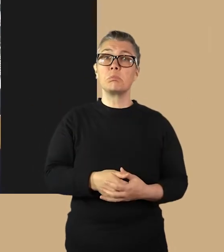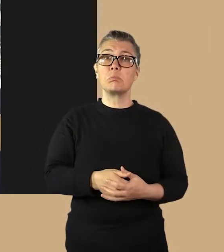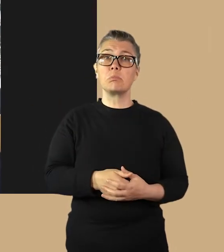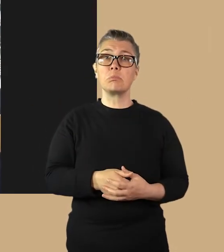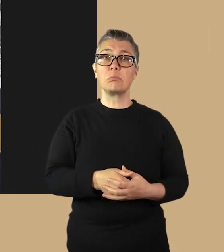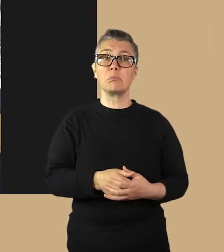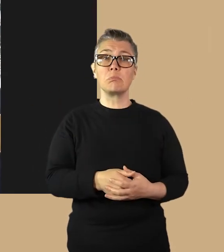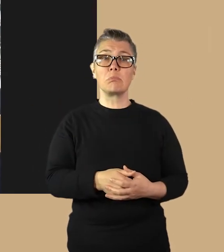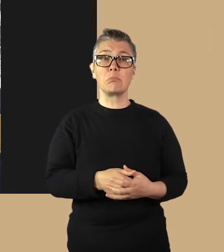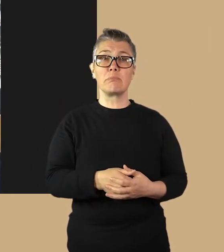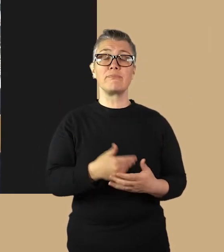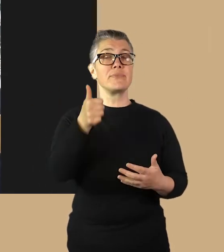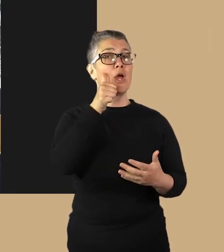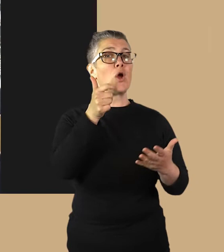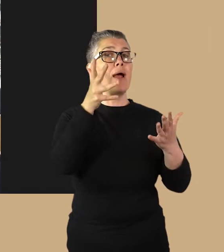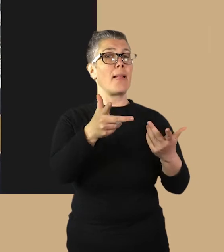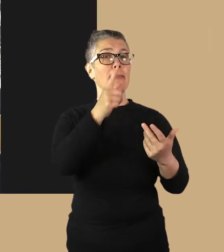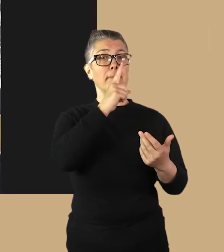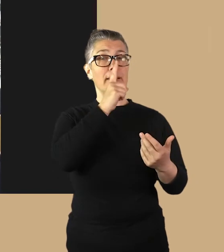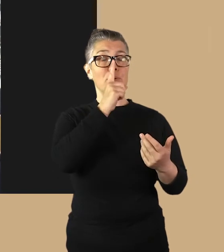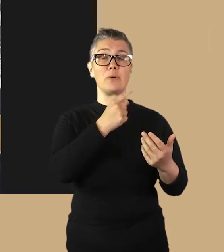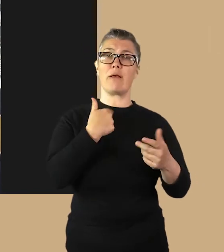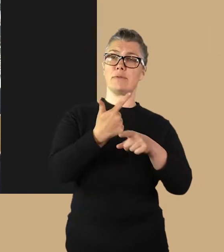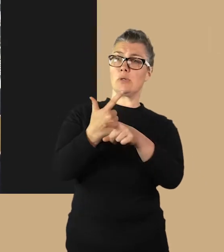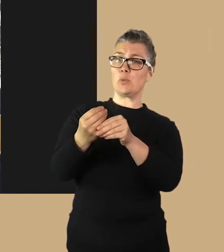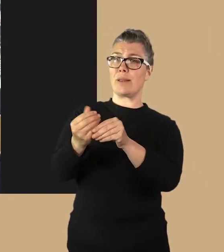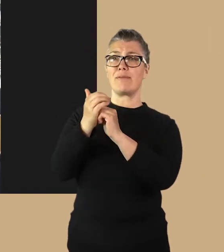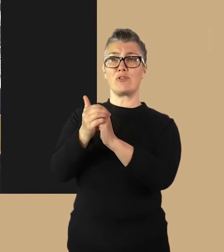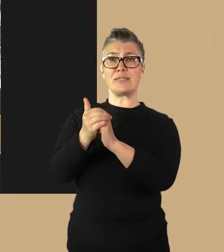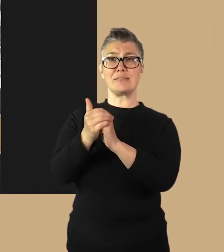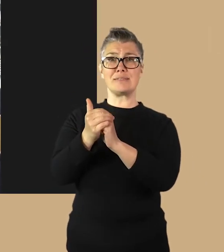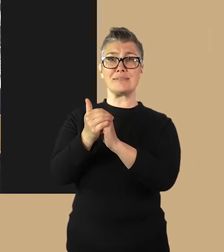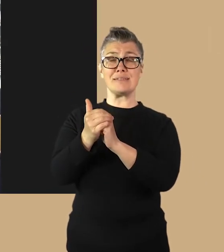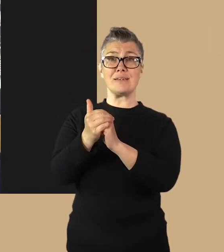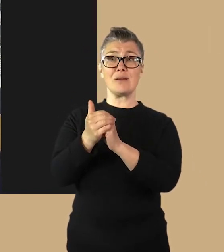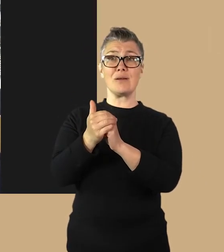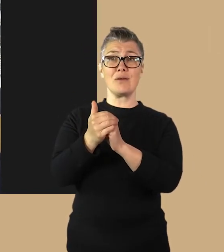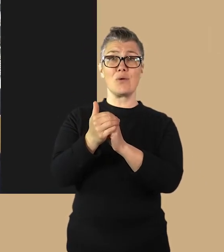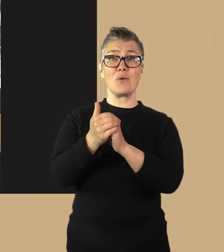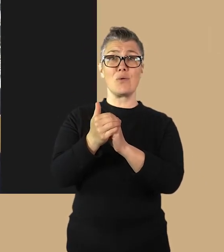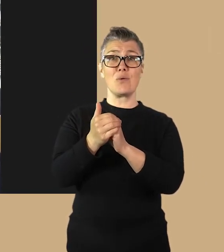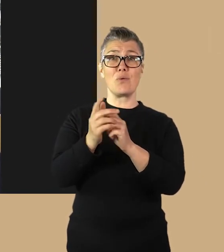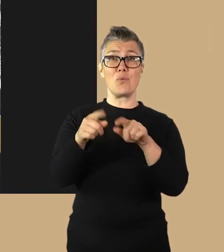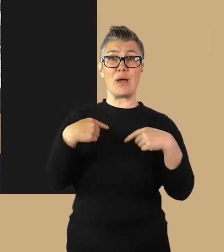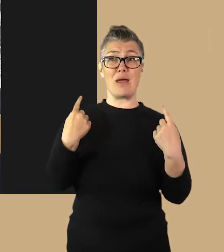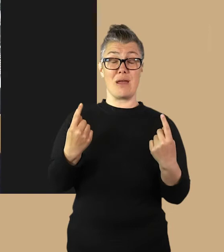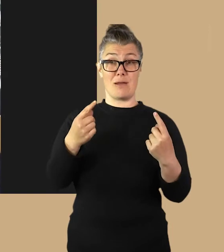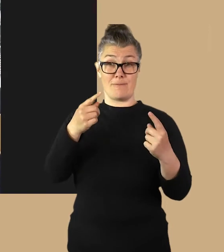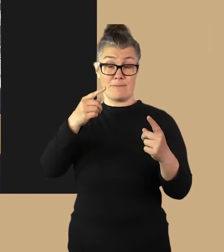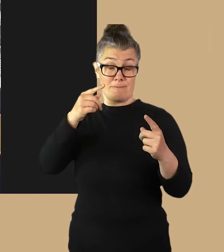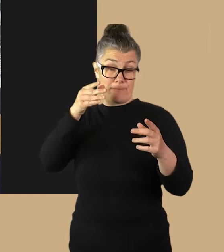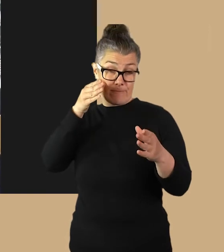don't know if, like, I know a lot of other people who are on the spectrum, my friends, and we're all enormously big